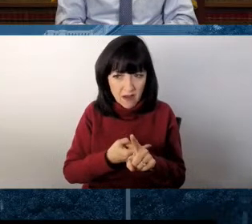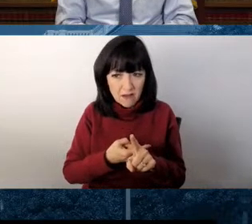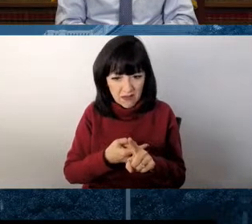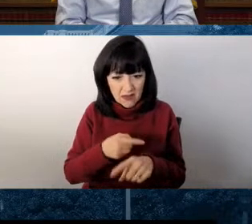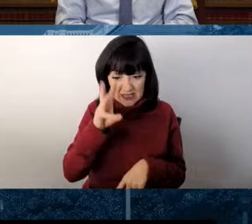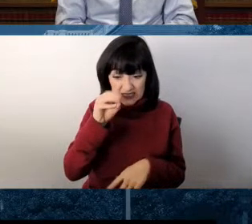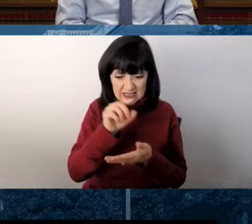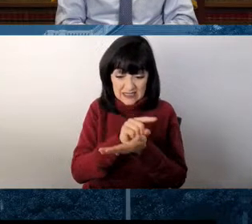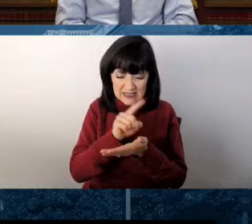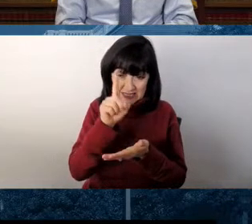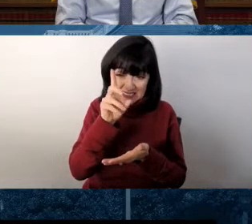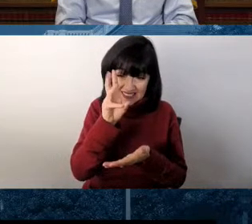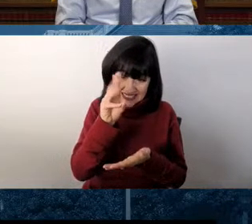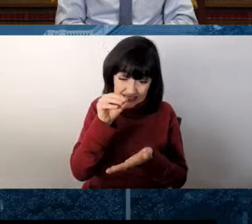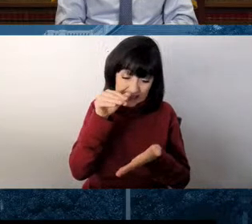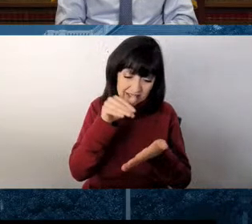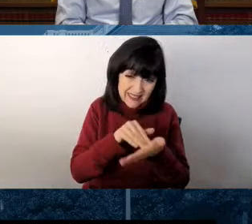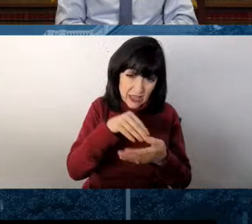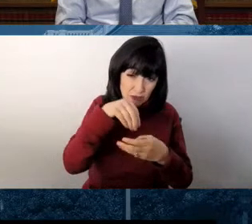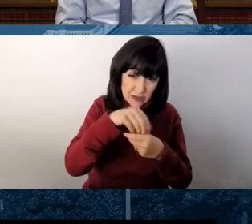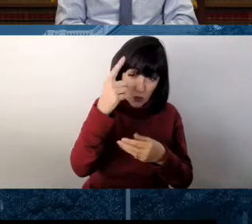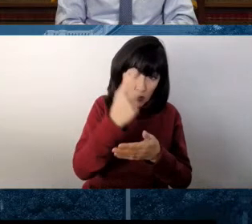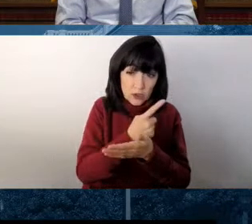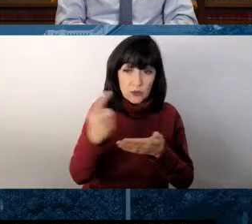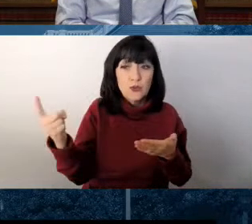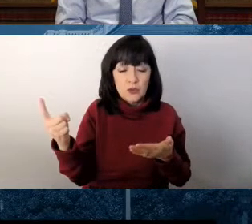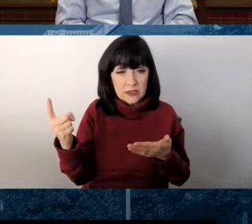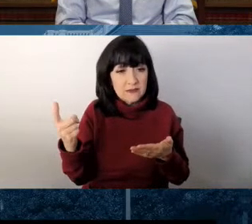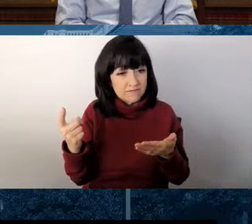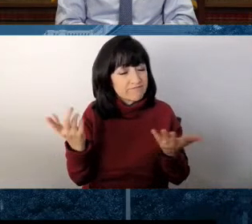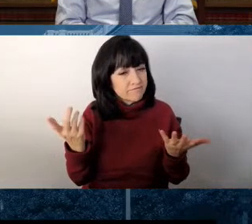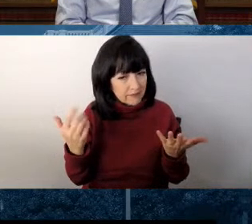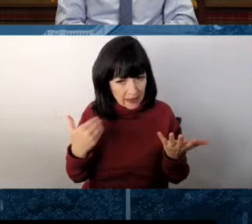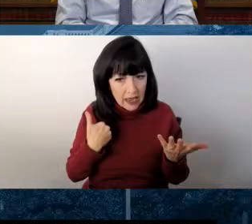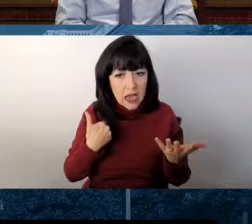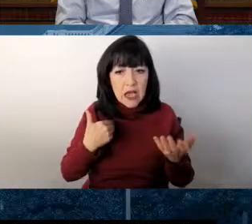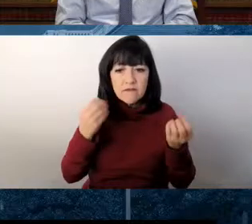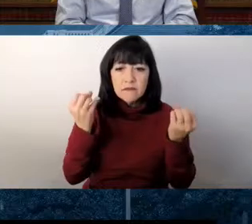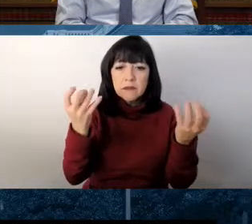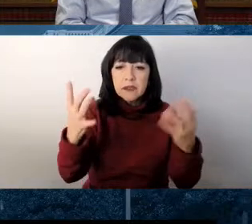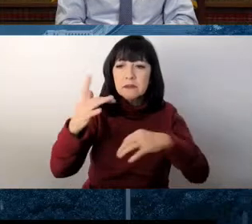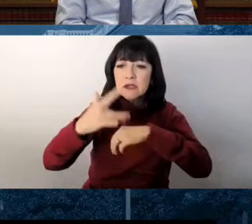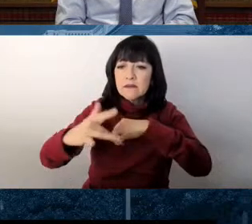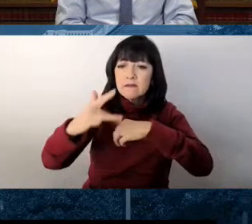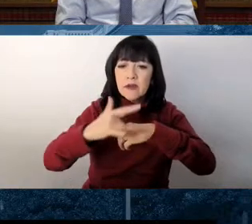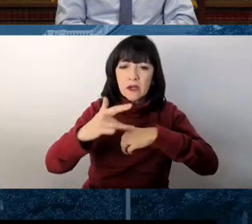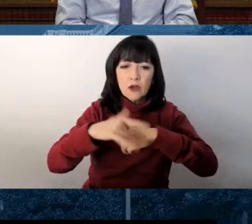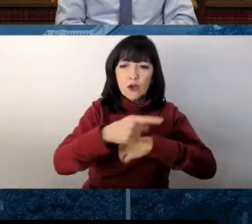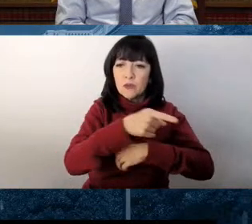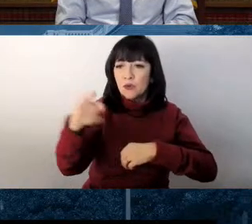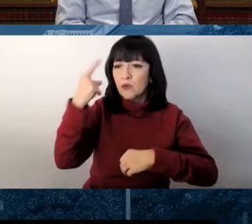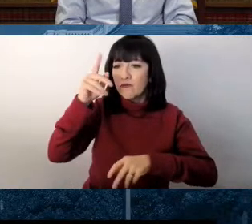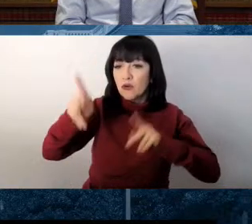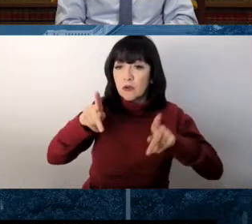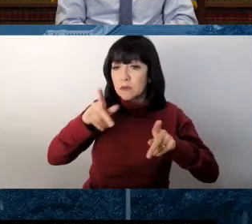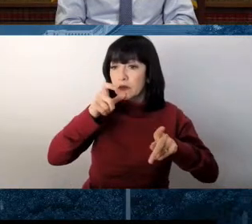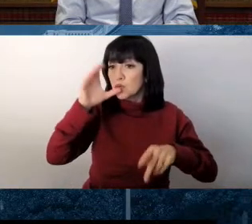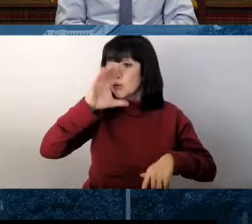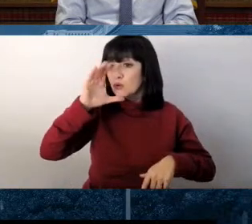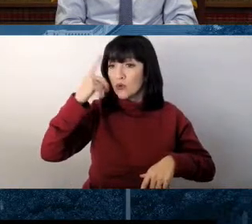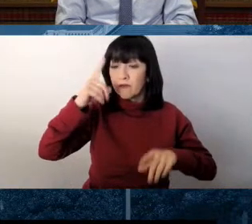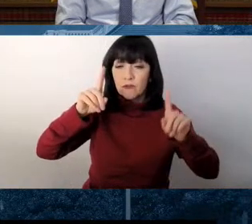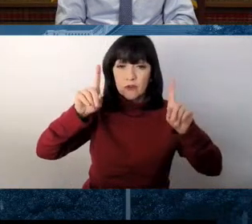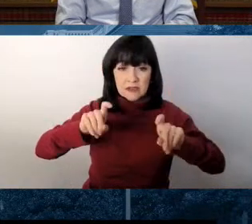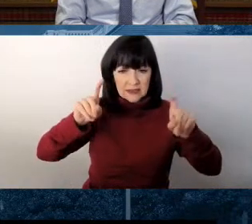a week. And so lots of opportunities to get tested. We appreciate the support from FEMA with the